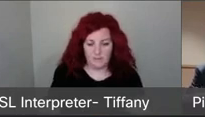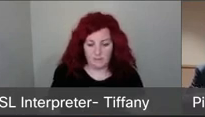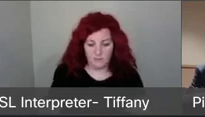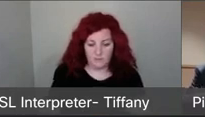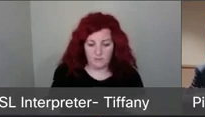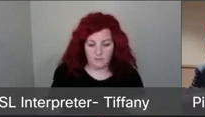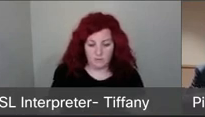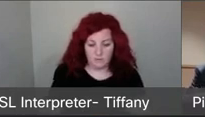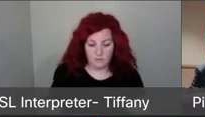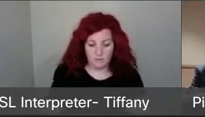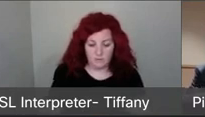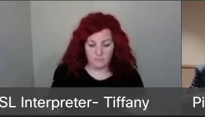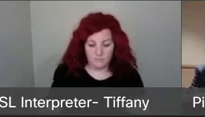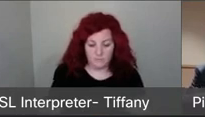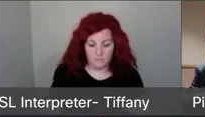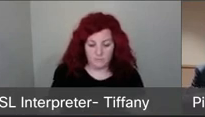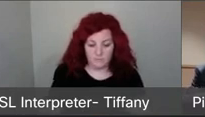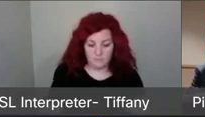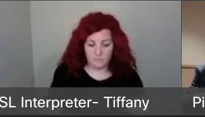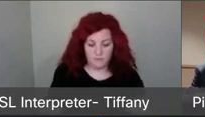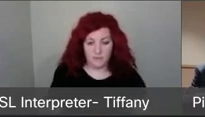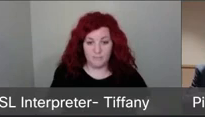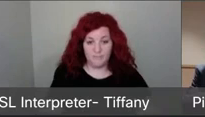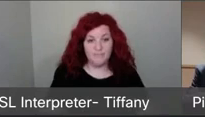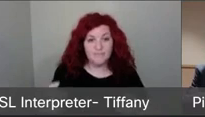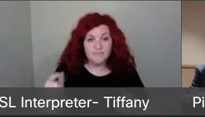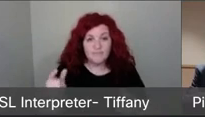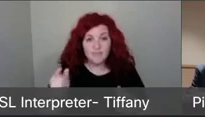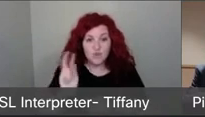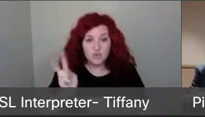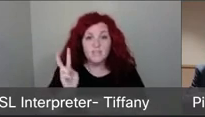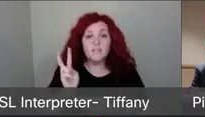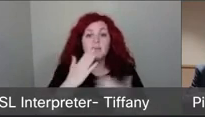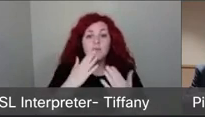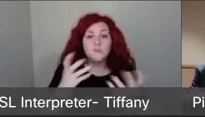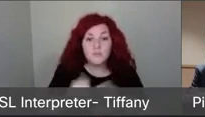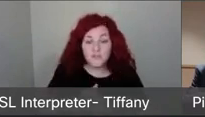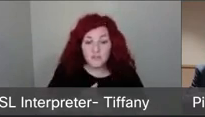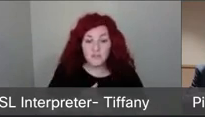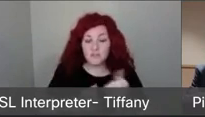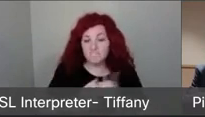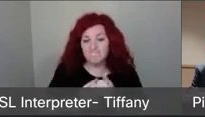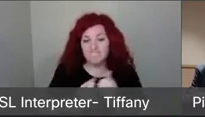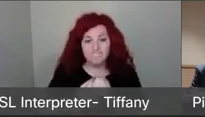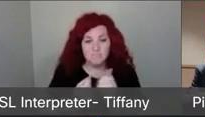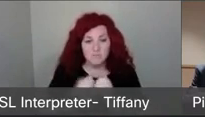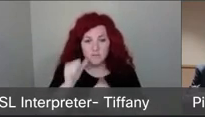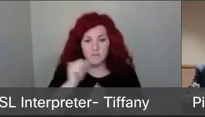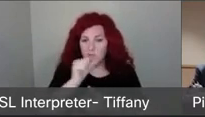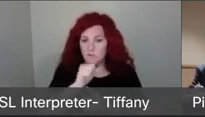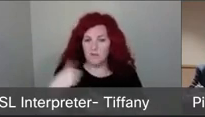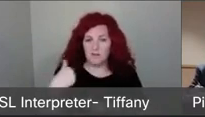Hi, thank you very much. I will make this quick as I have 2 minutes. I wanted to support the Arizona